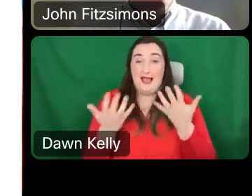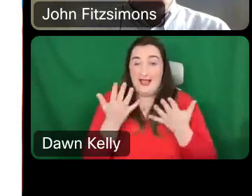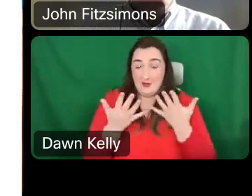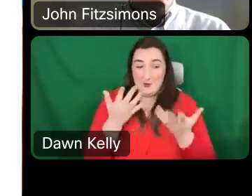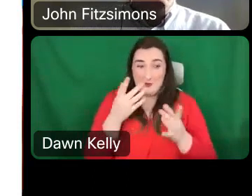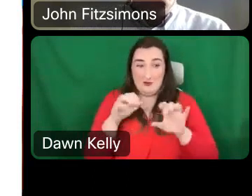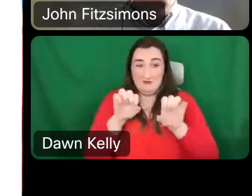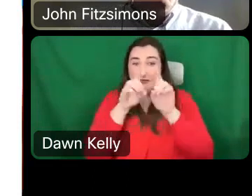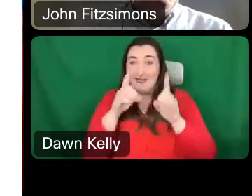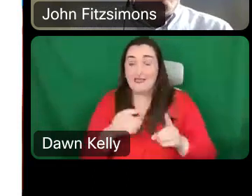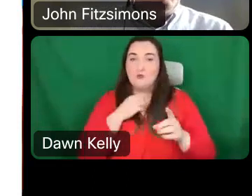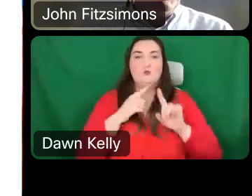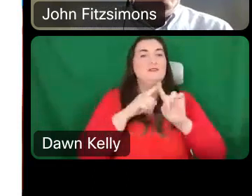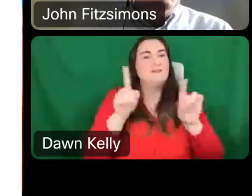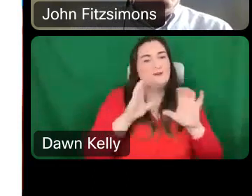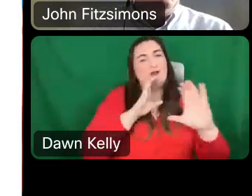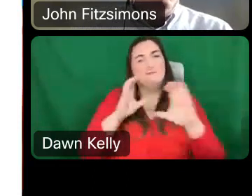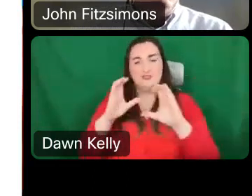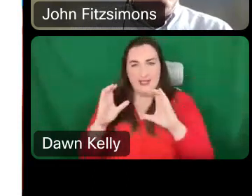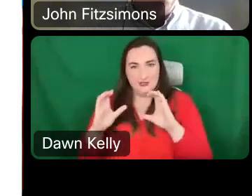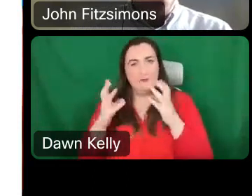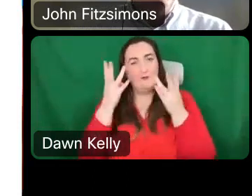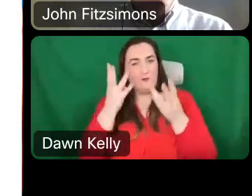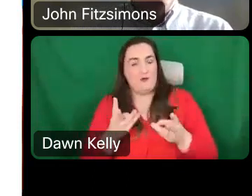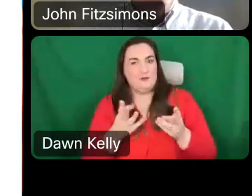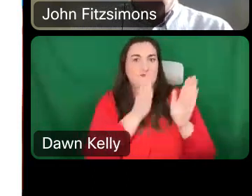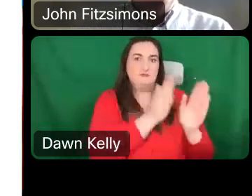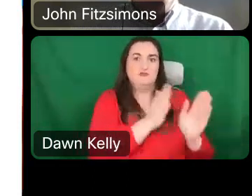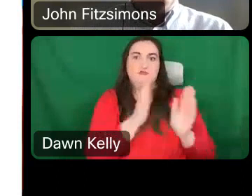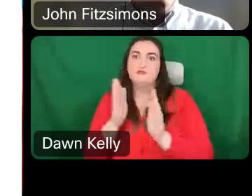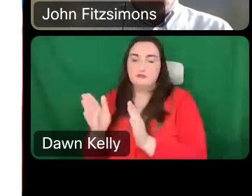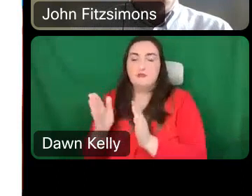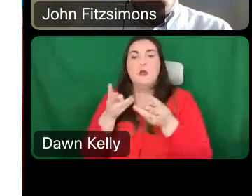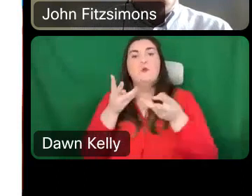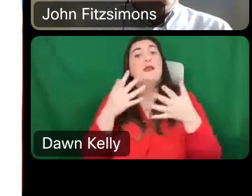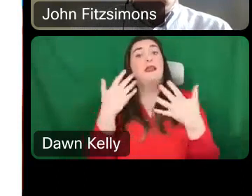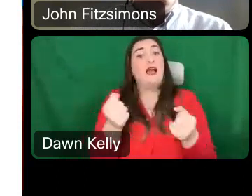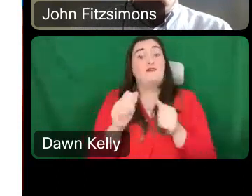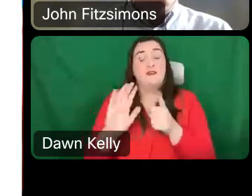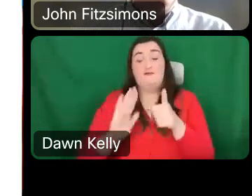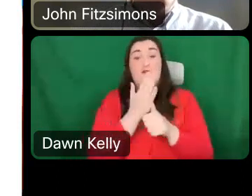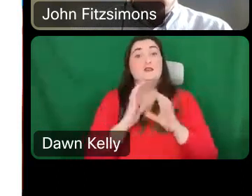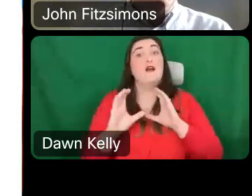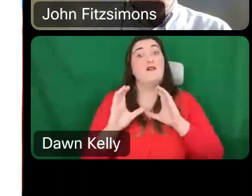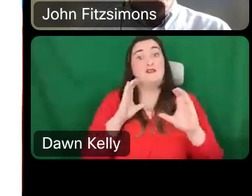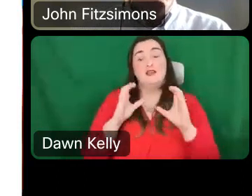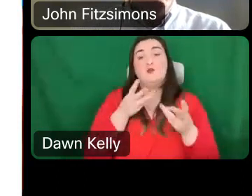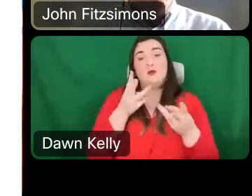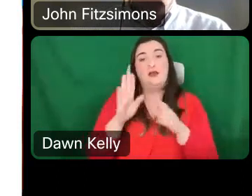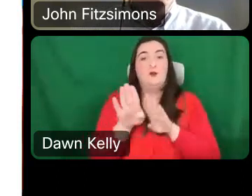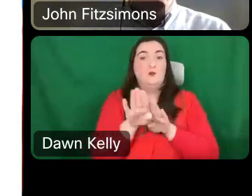up into a number of different conversations. So we're going to have our first conversation will